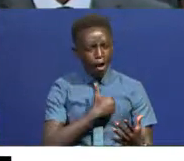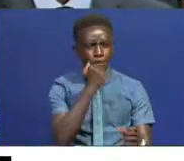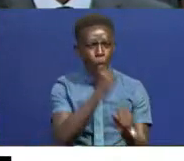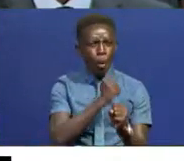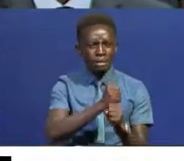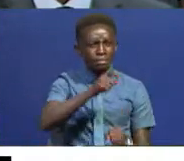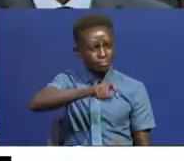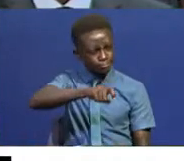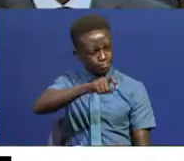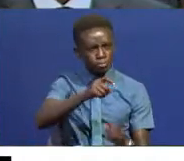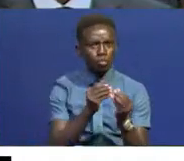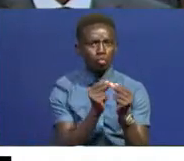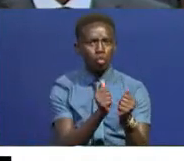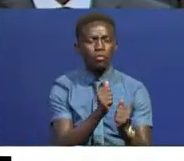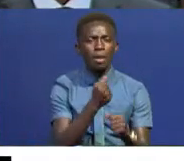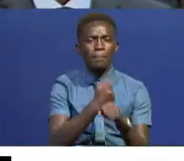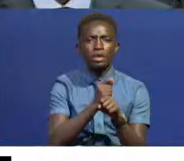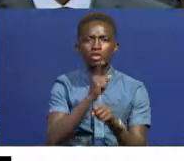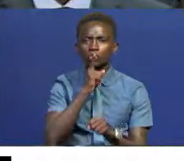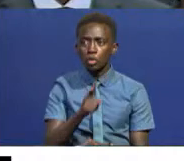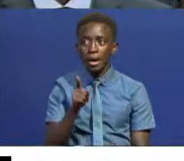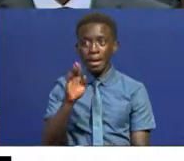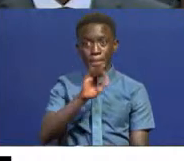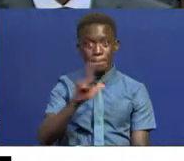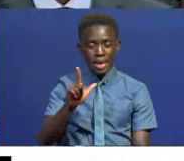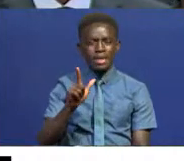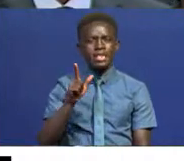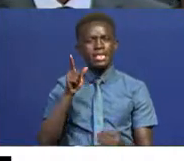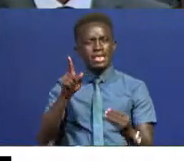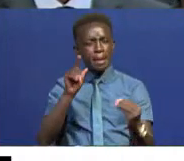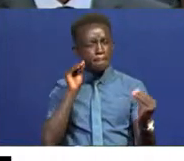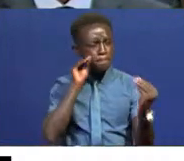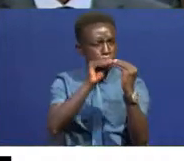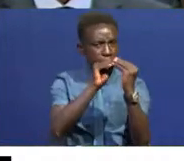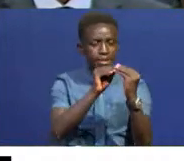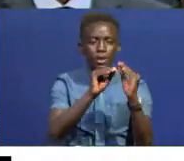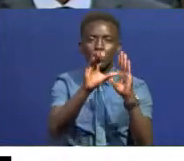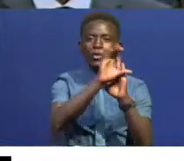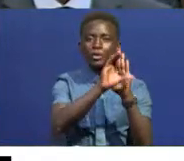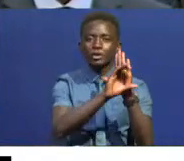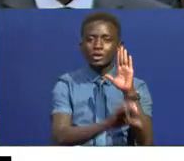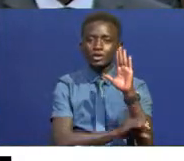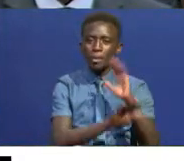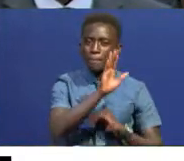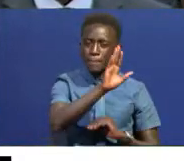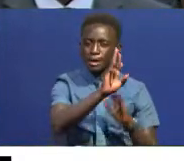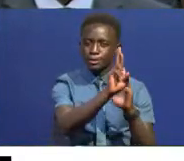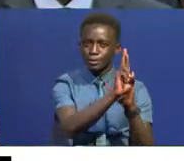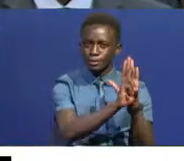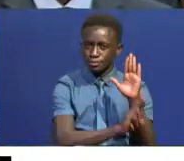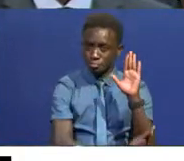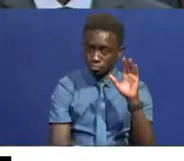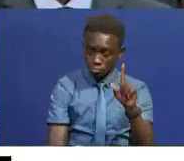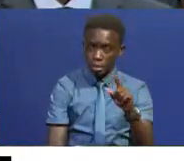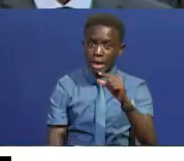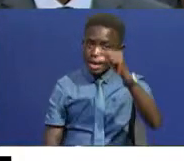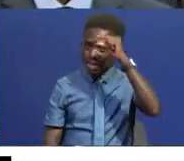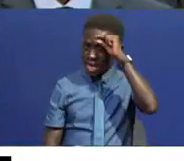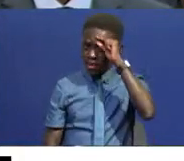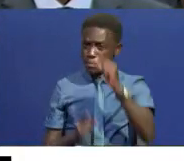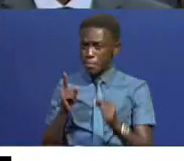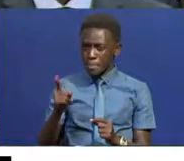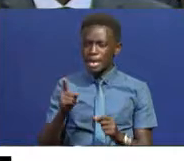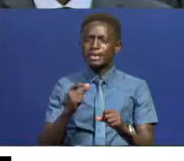wage bill meets the constitutional threshold. In recognition of this challenge, both levels of government resolve to work